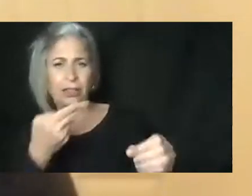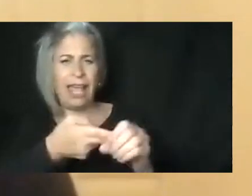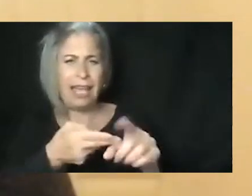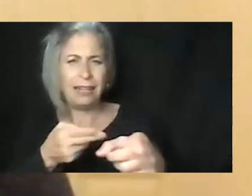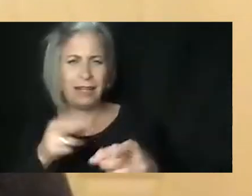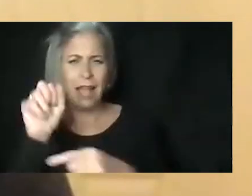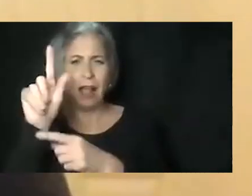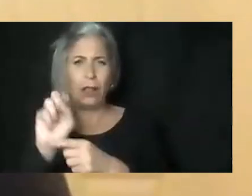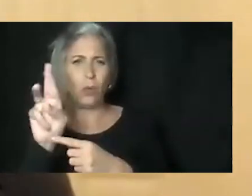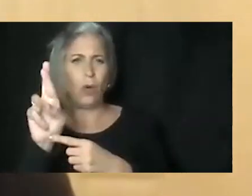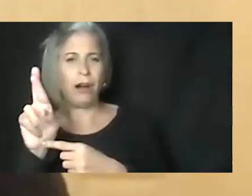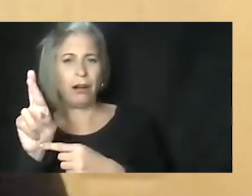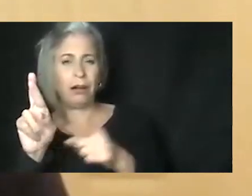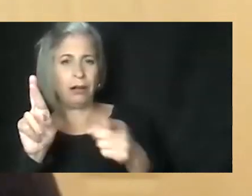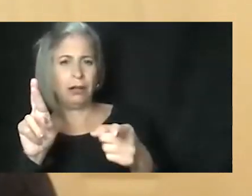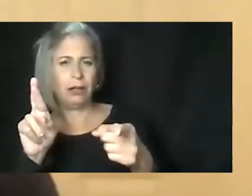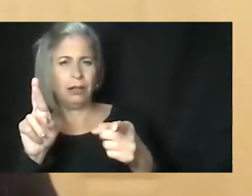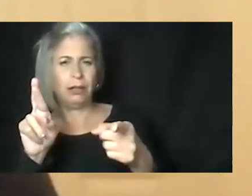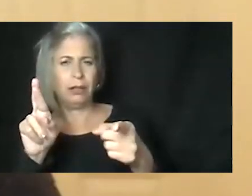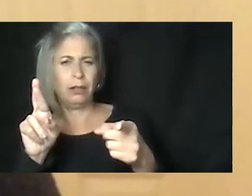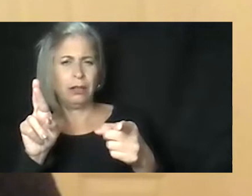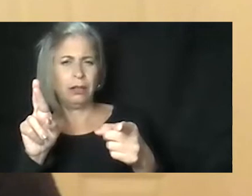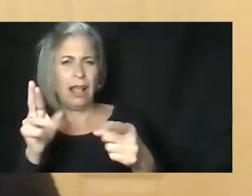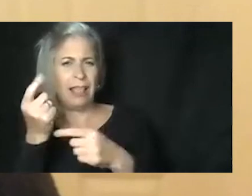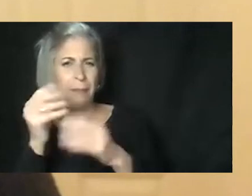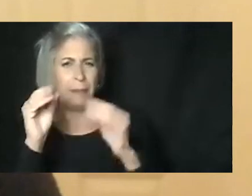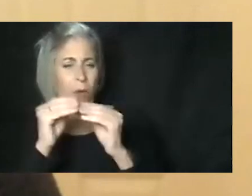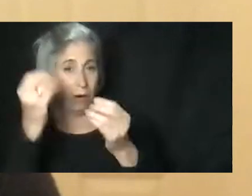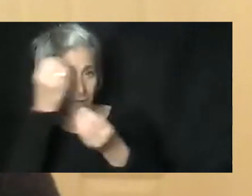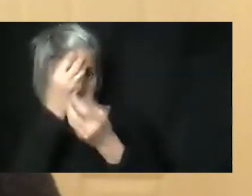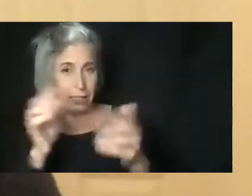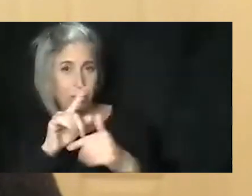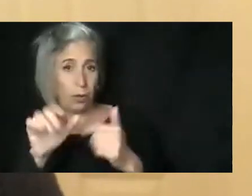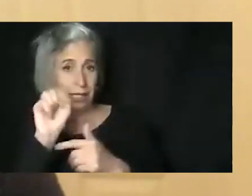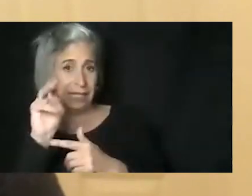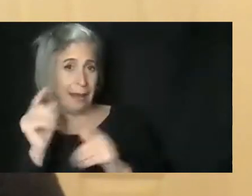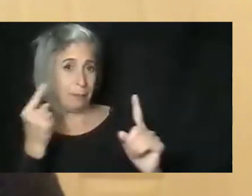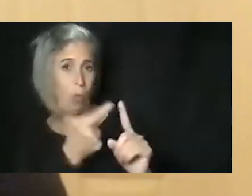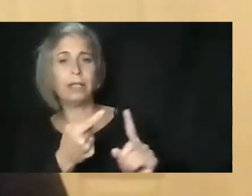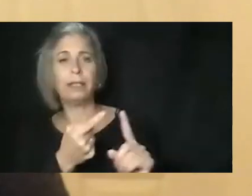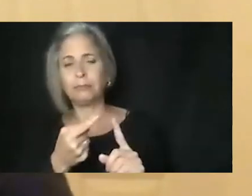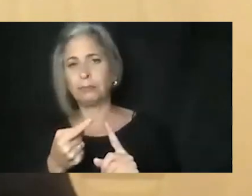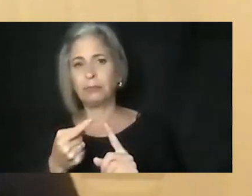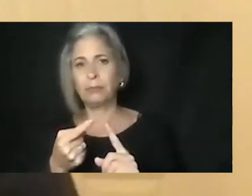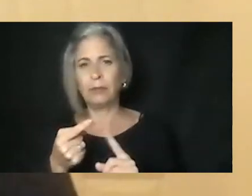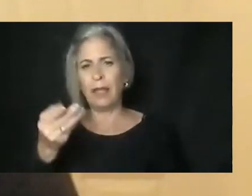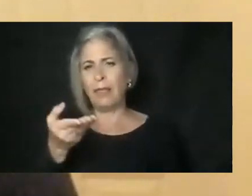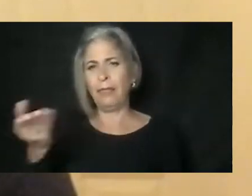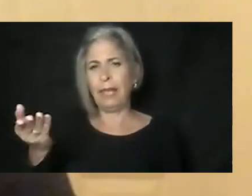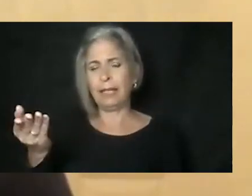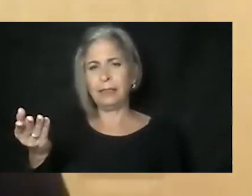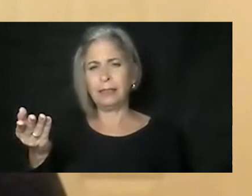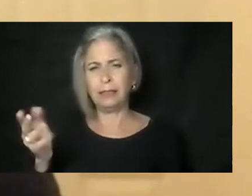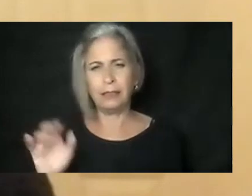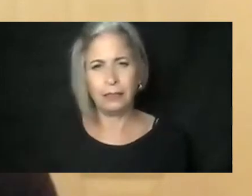I think we can actually push that a little further to like what Sam's point was, things being